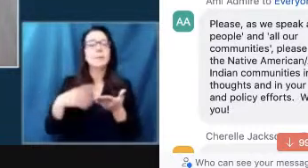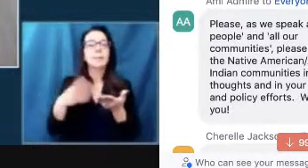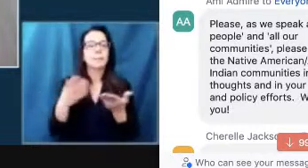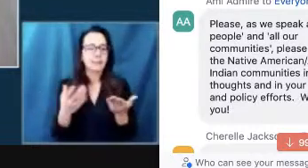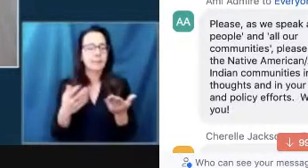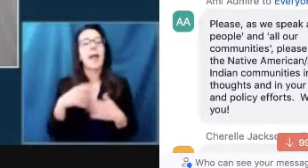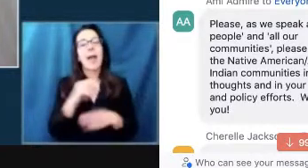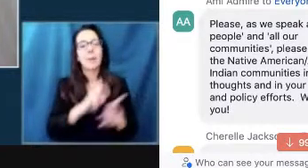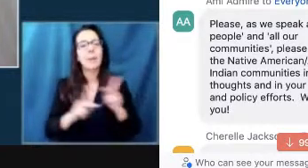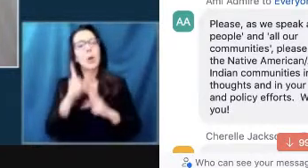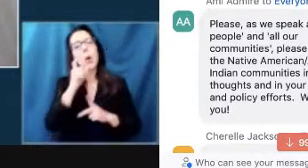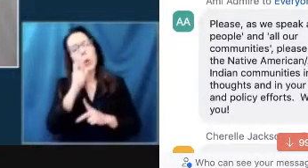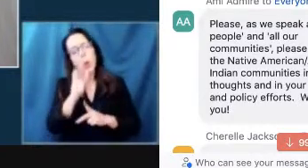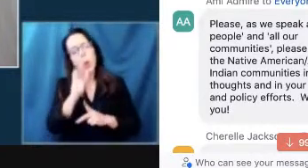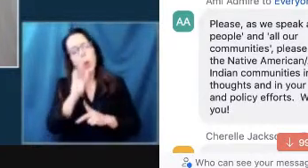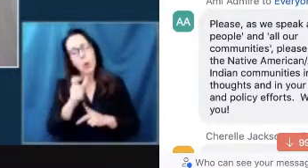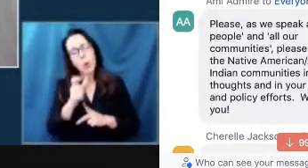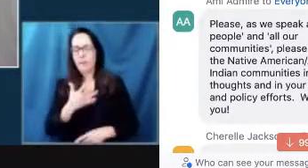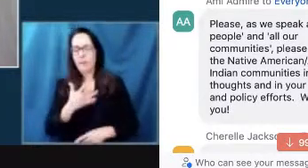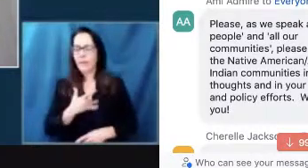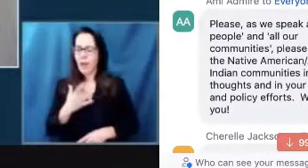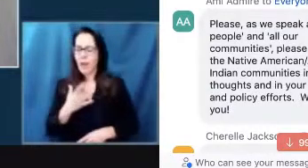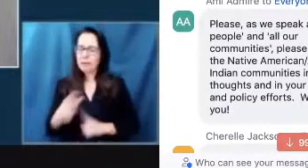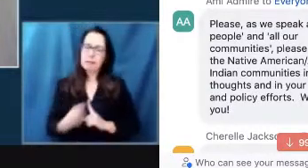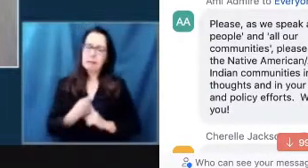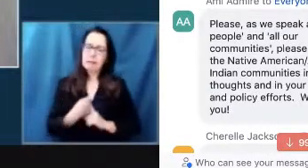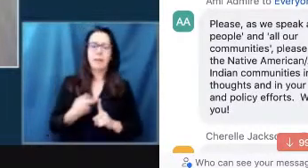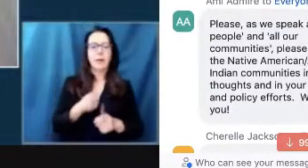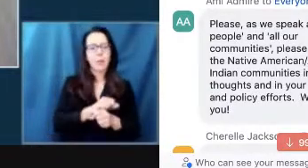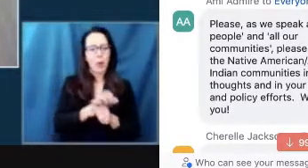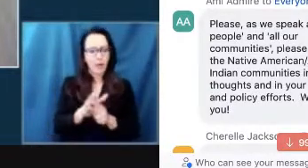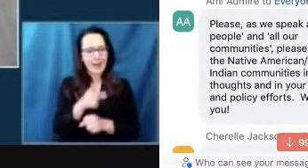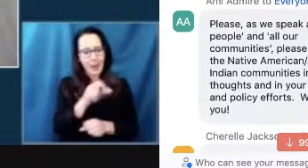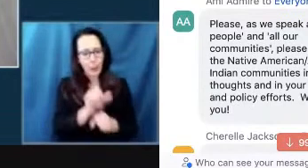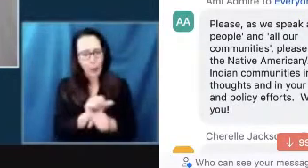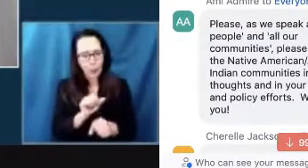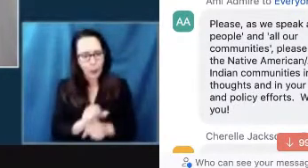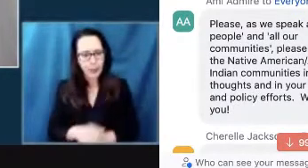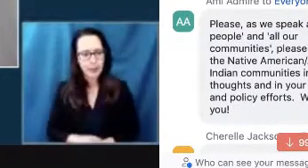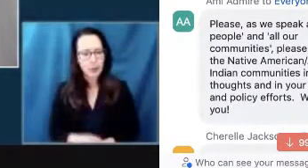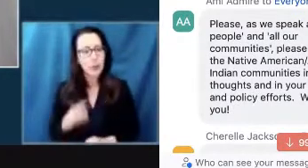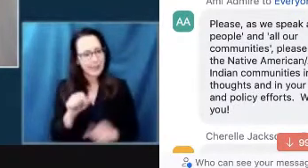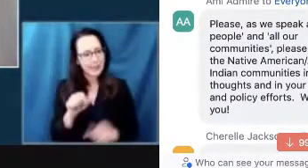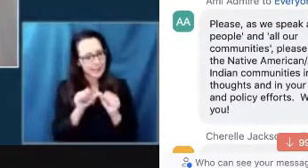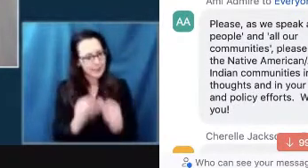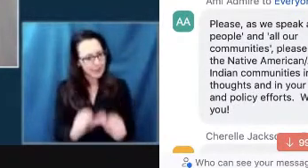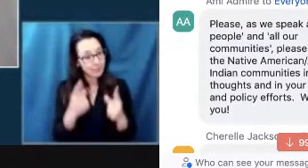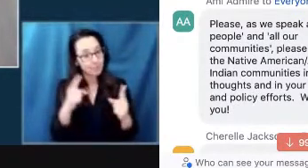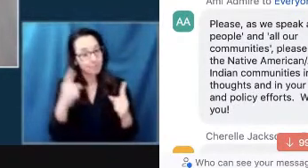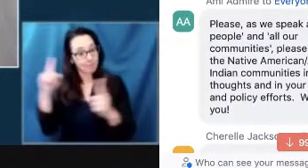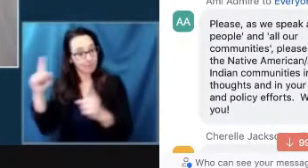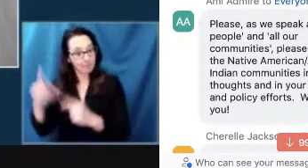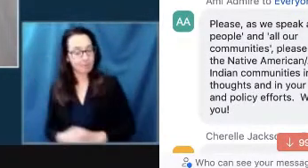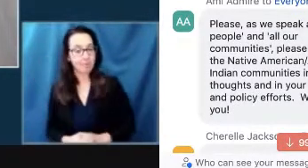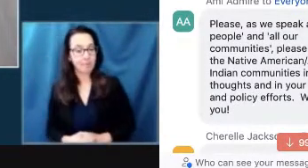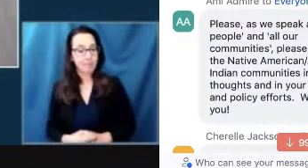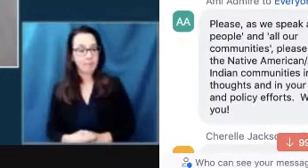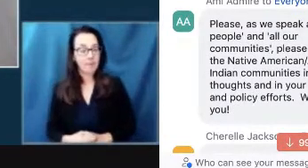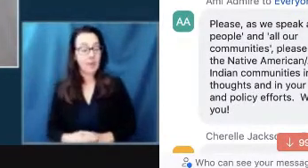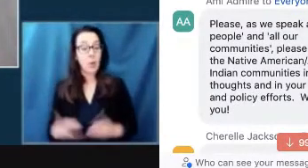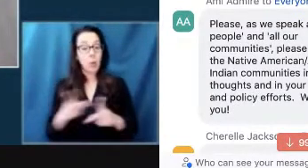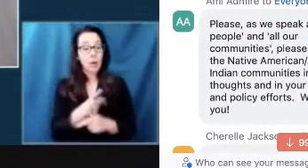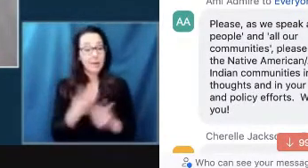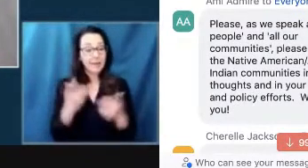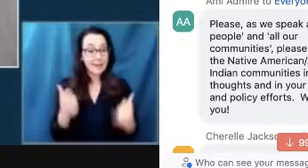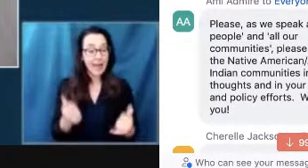workplaces. Now we need to keep building on those successes. The biggest task we face is climate change.